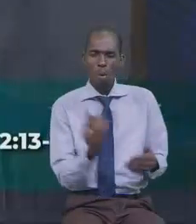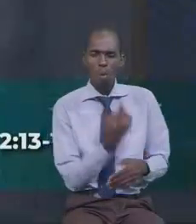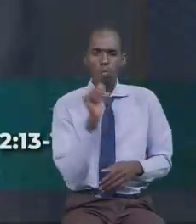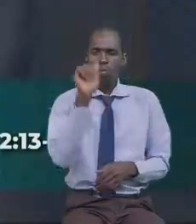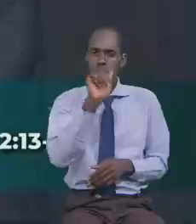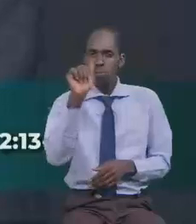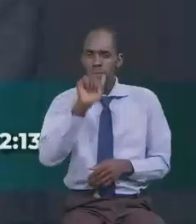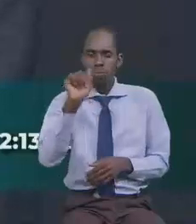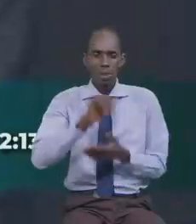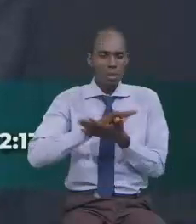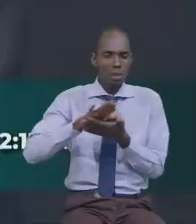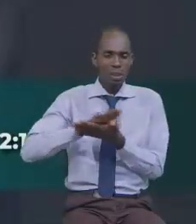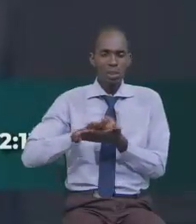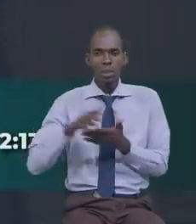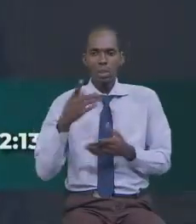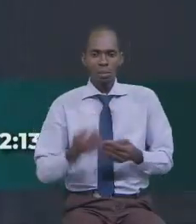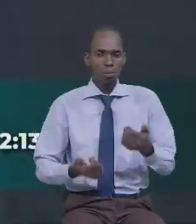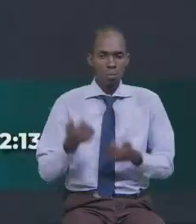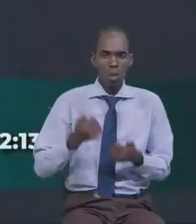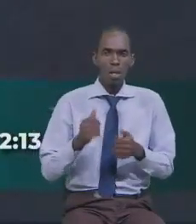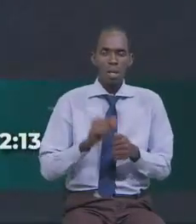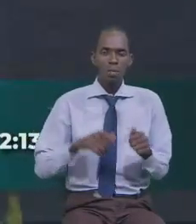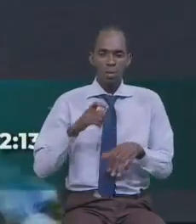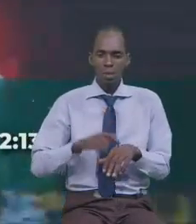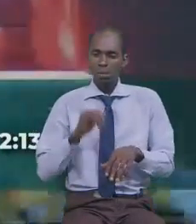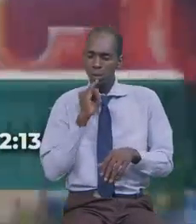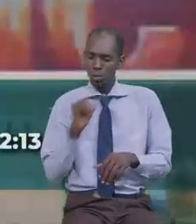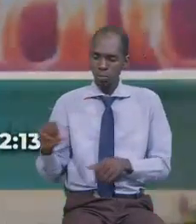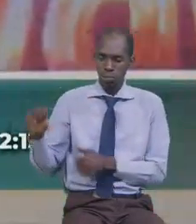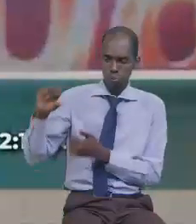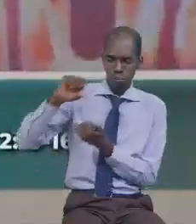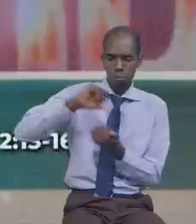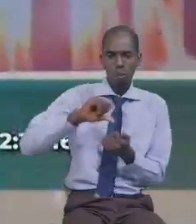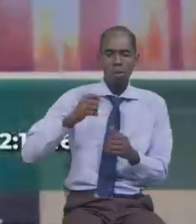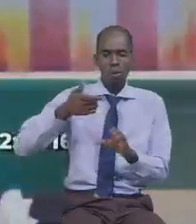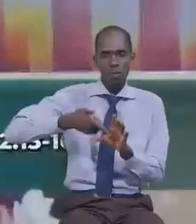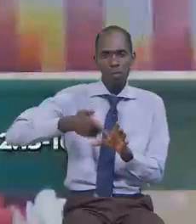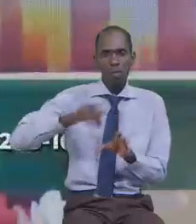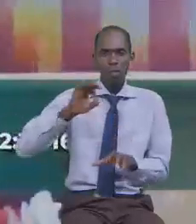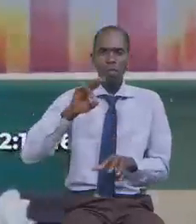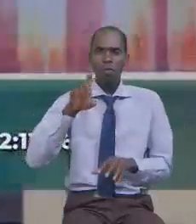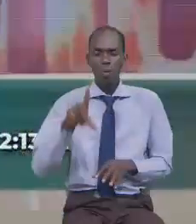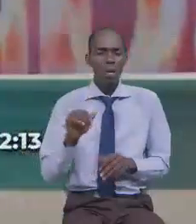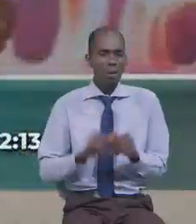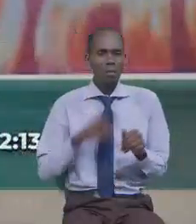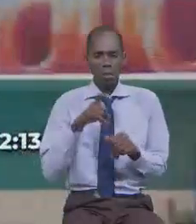is tuning up the foil. Every morning is trying to check this. He opens it. He's doing that every